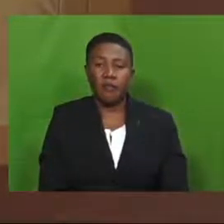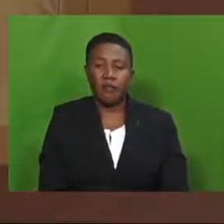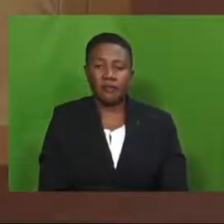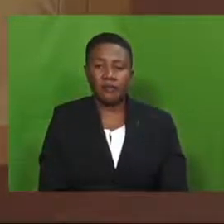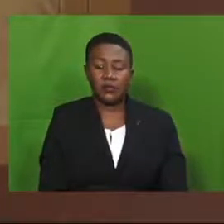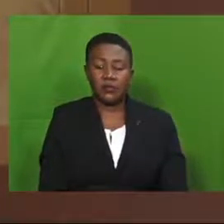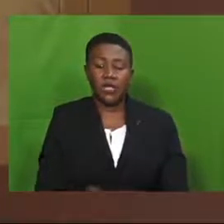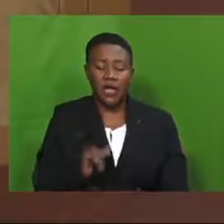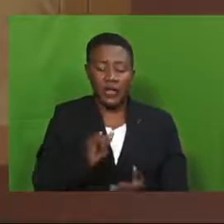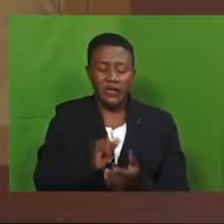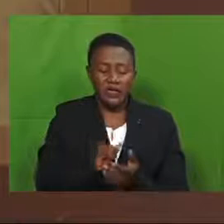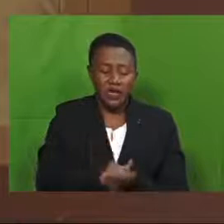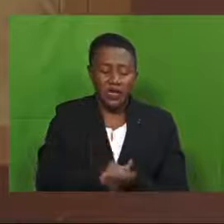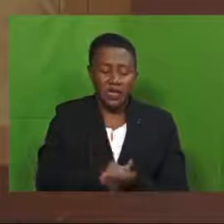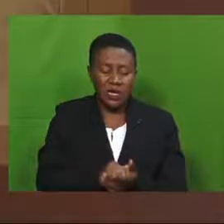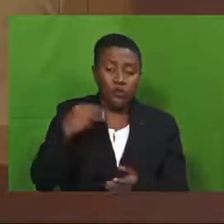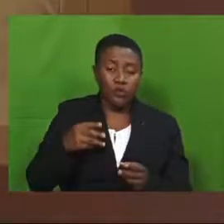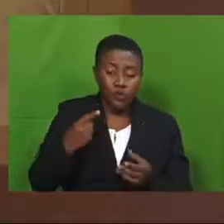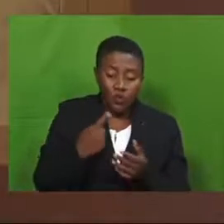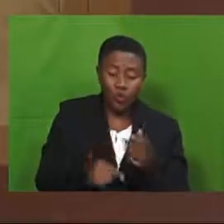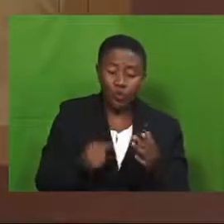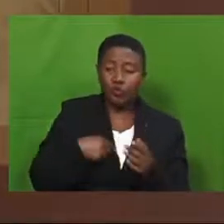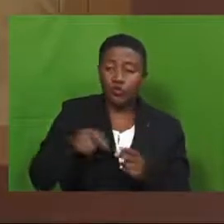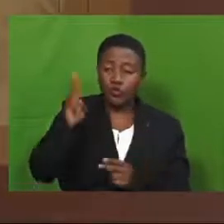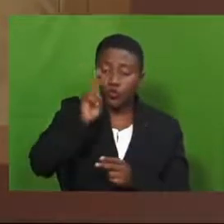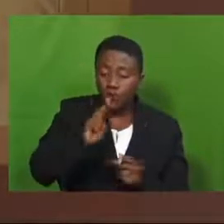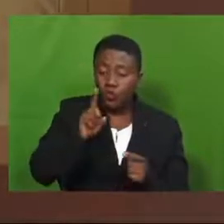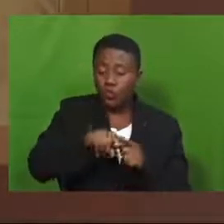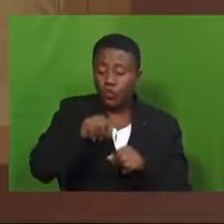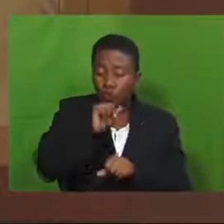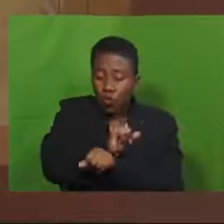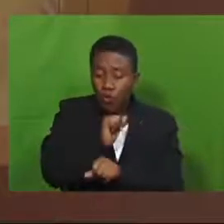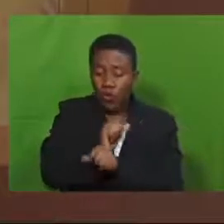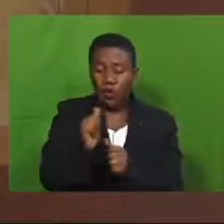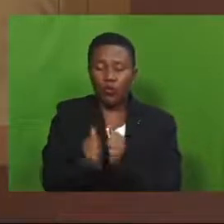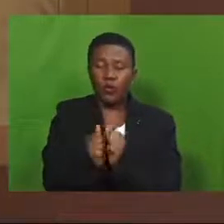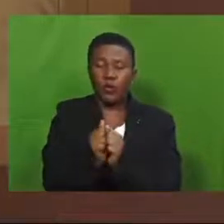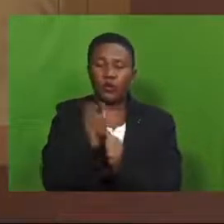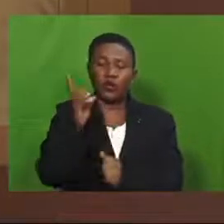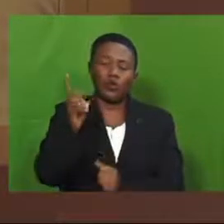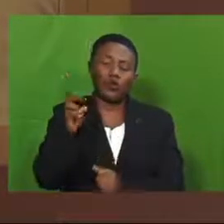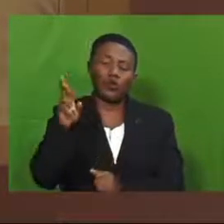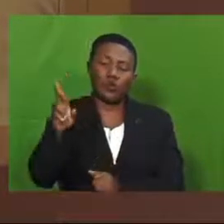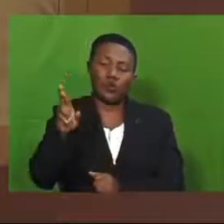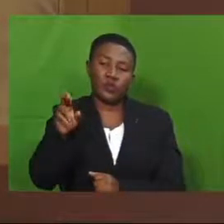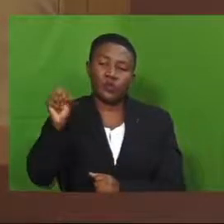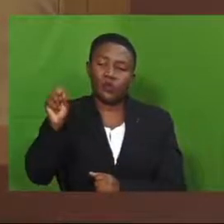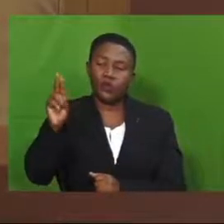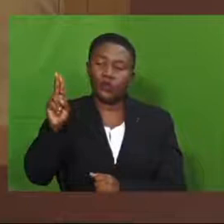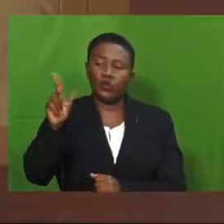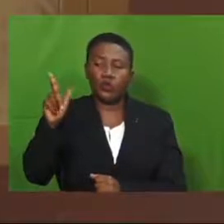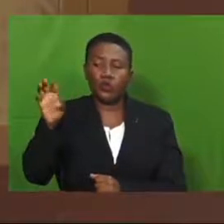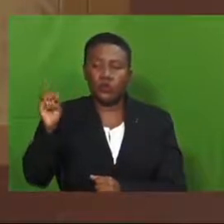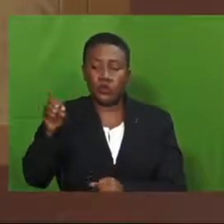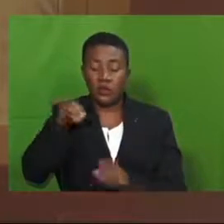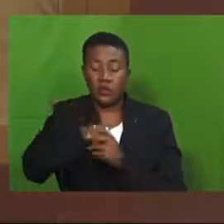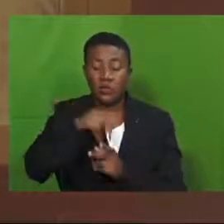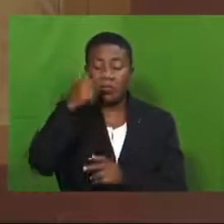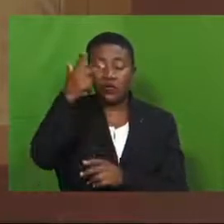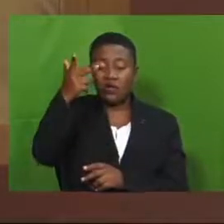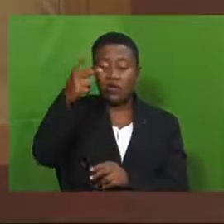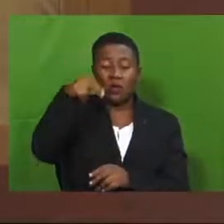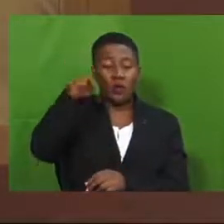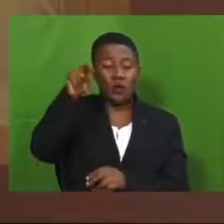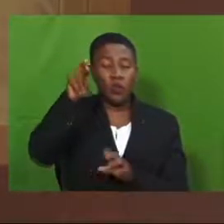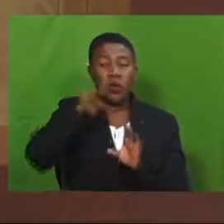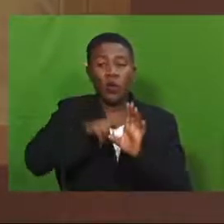the approach we took as we worked with Dr. Sule Garba in development work in the 3 northern regions of